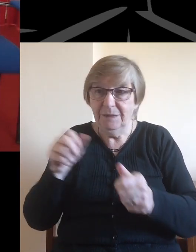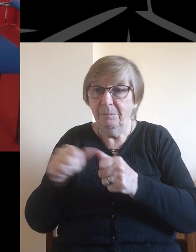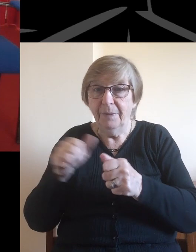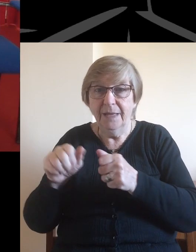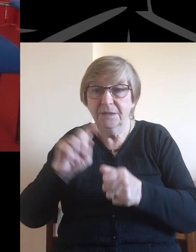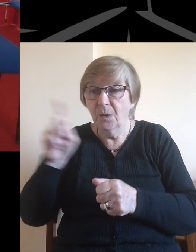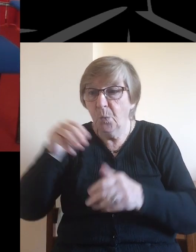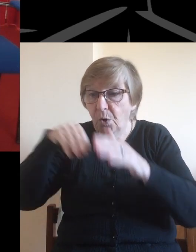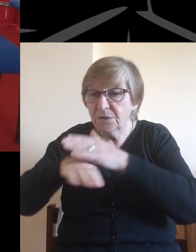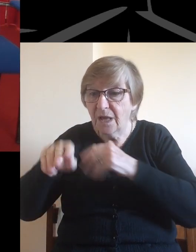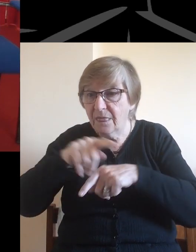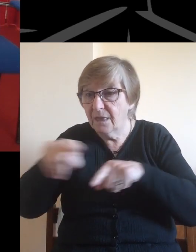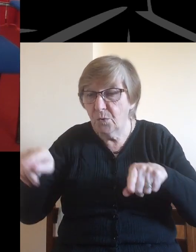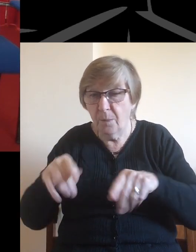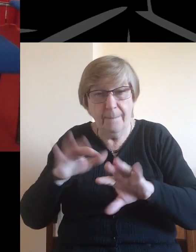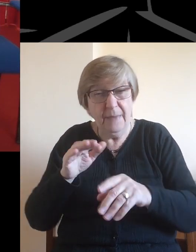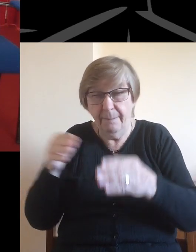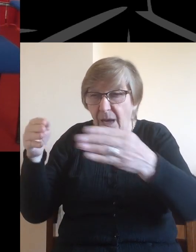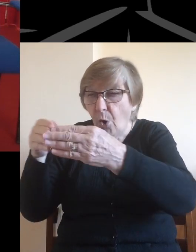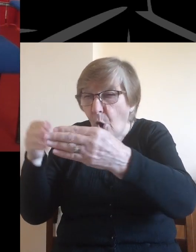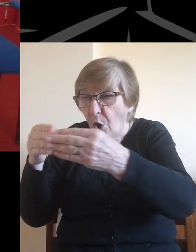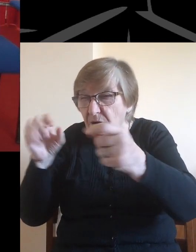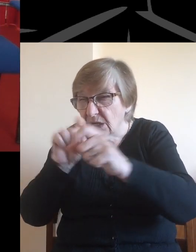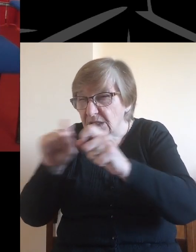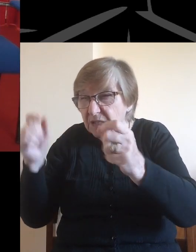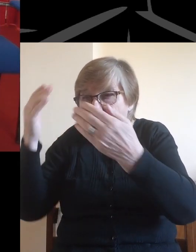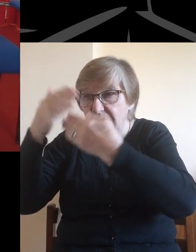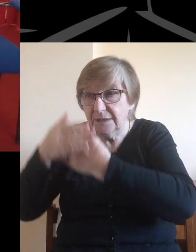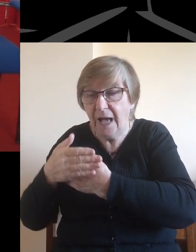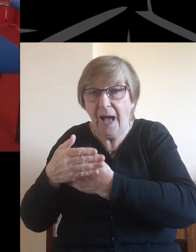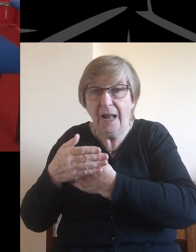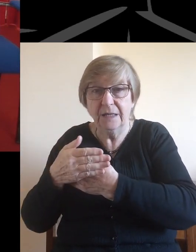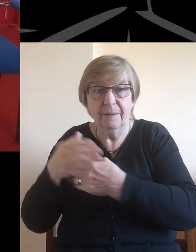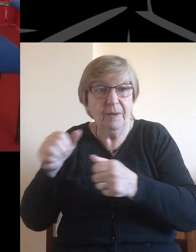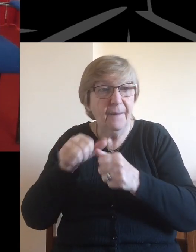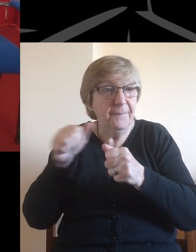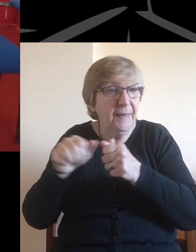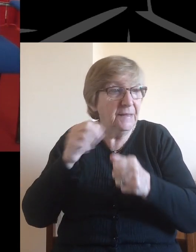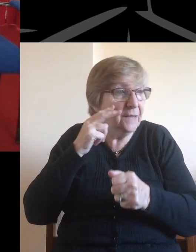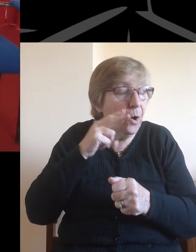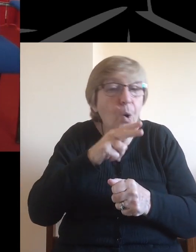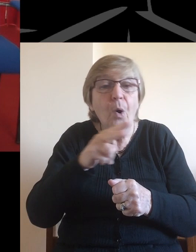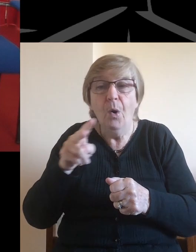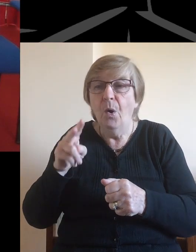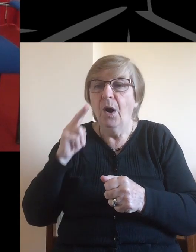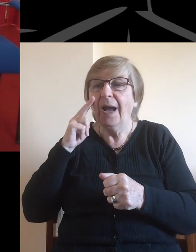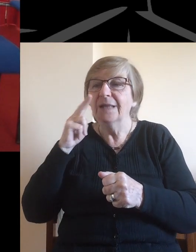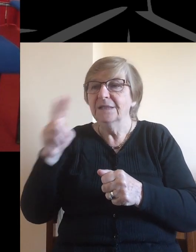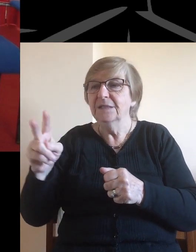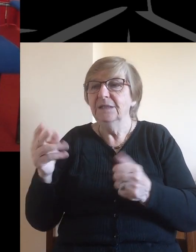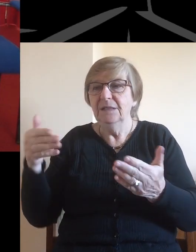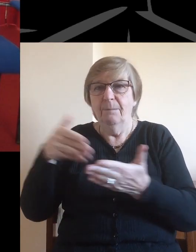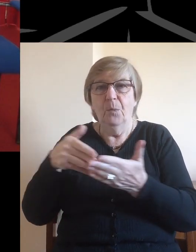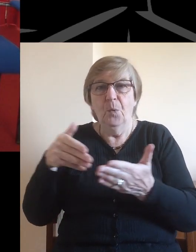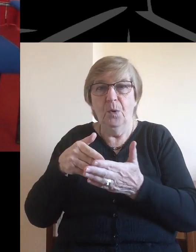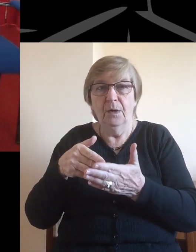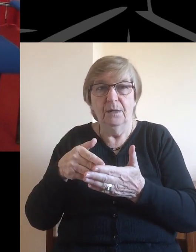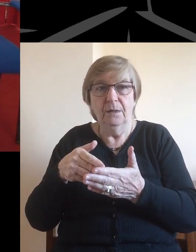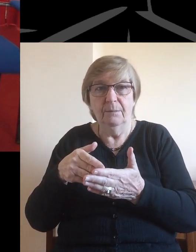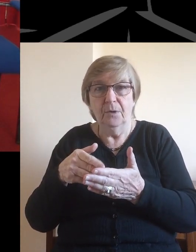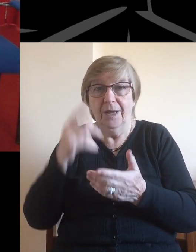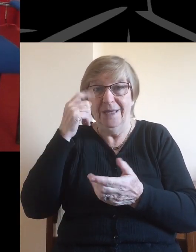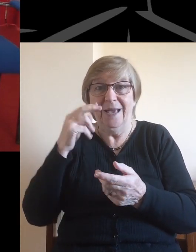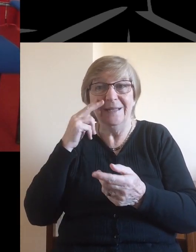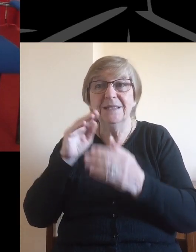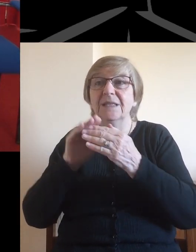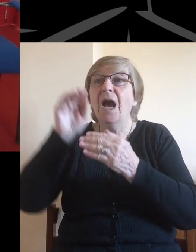what's in the room. You might not see everything into every corner, but you're certainly in a much better position than you were before. But more than that, you can